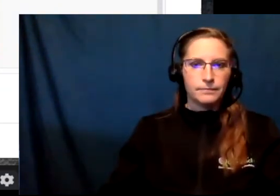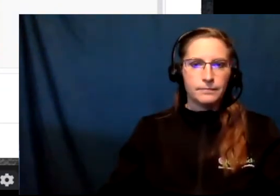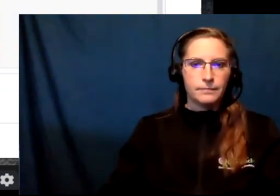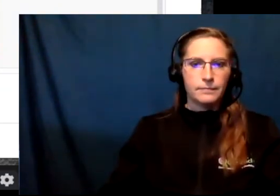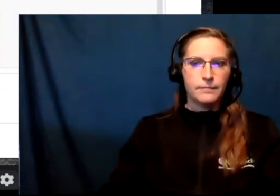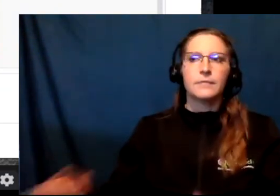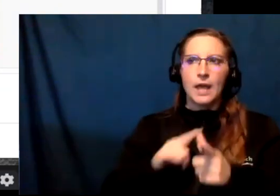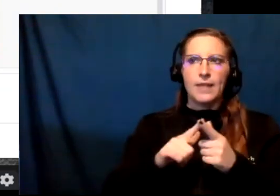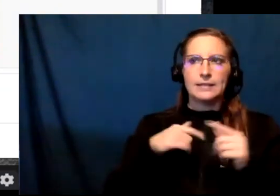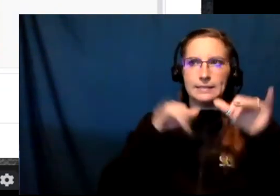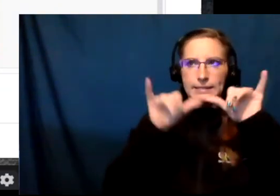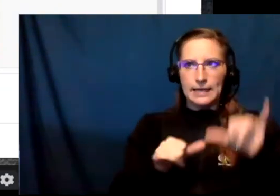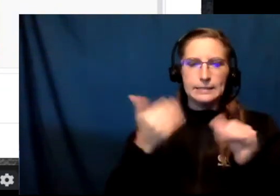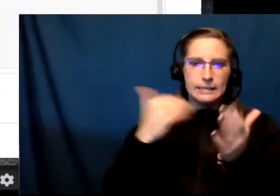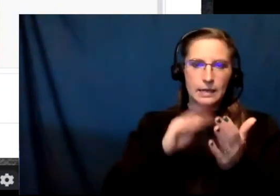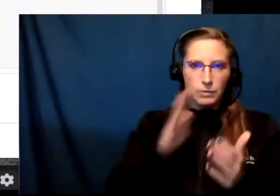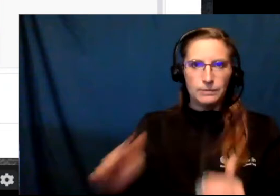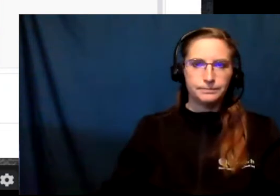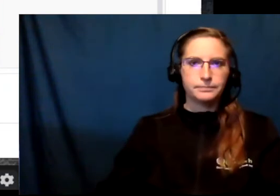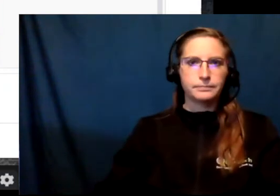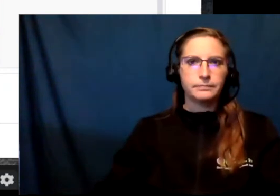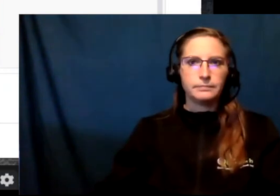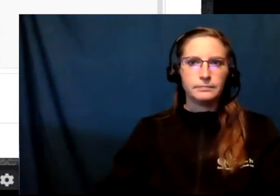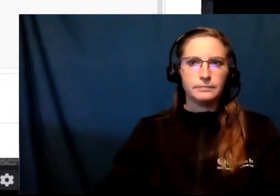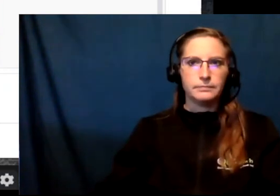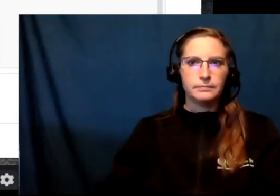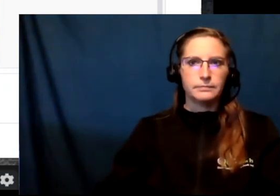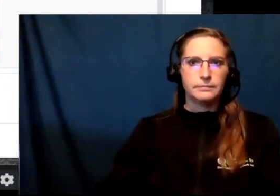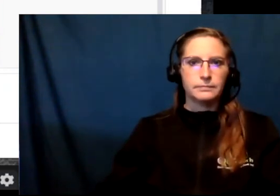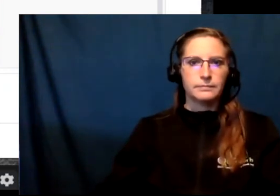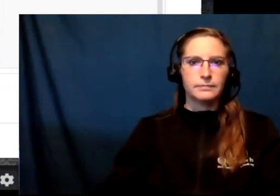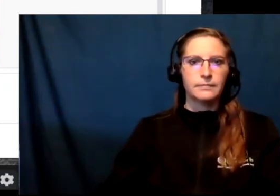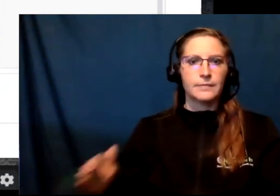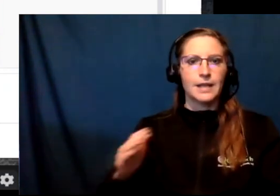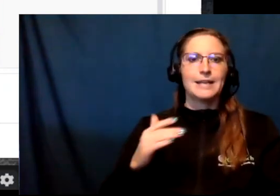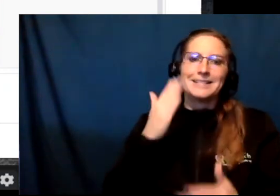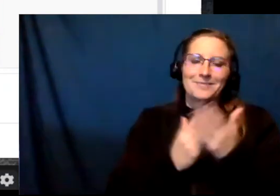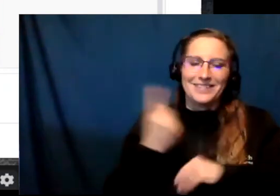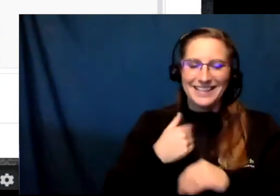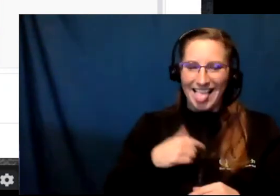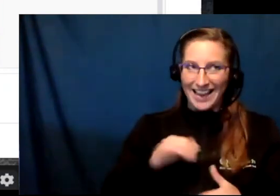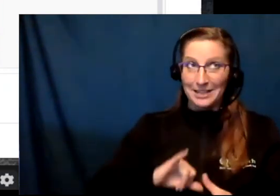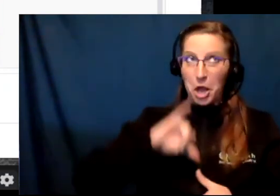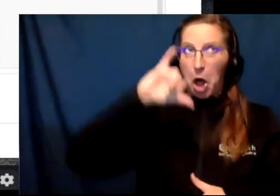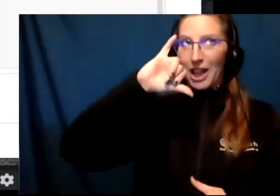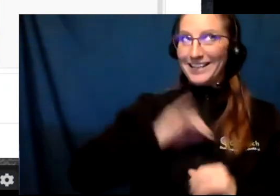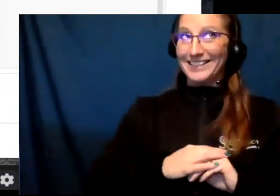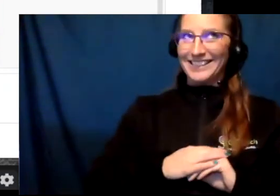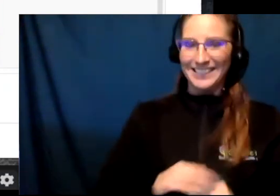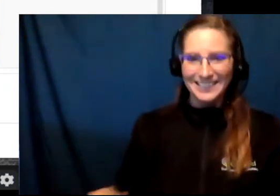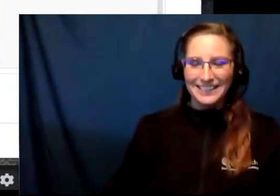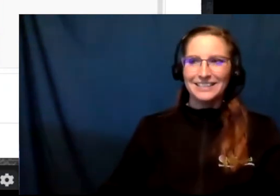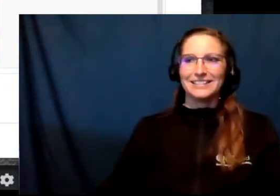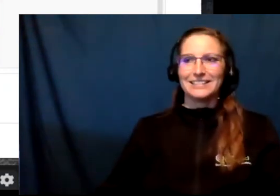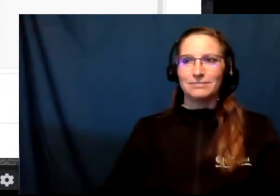resize it, of course. So some days I like to make myself a little taller. Okay, so